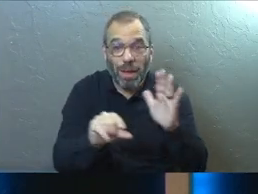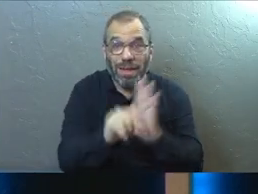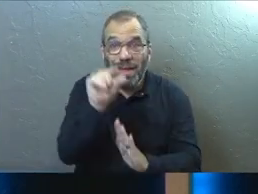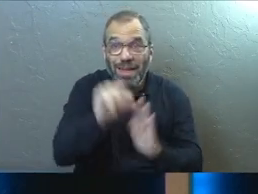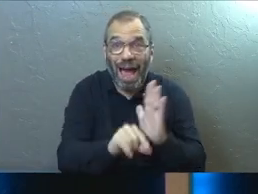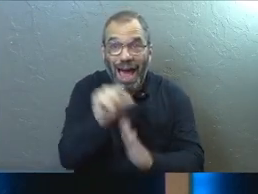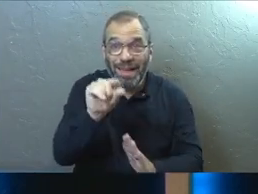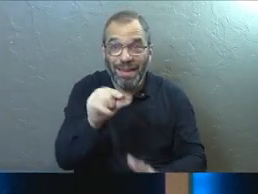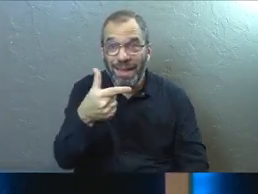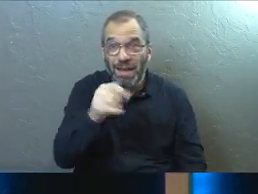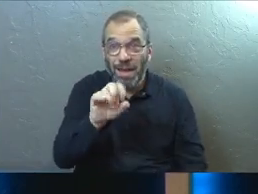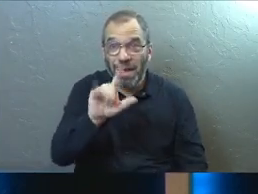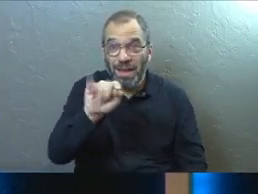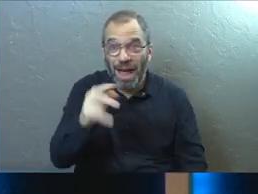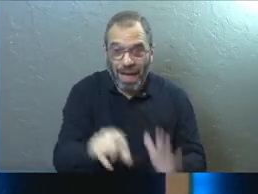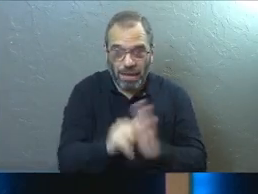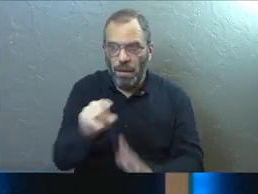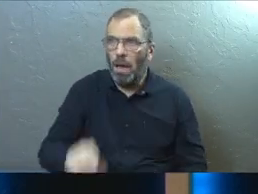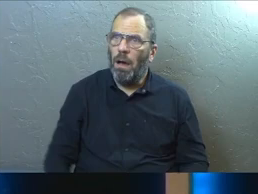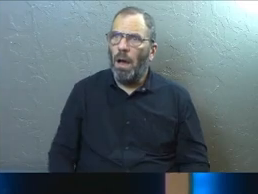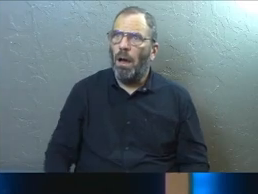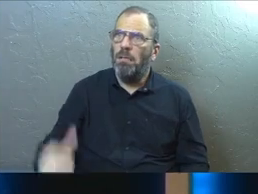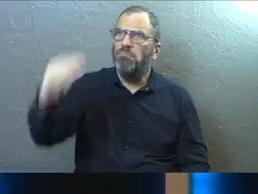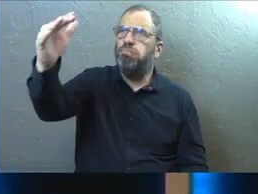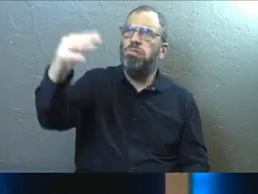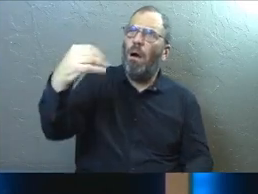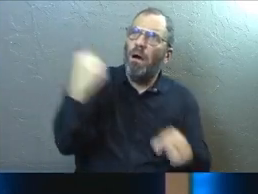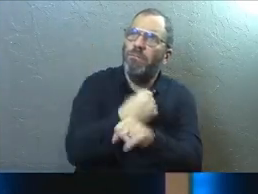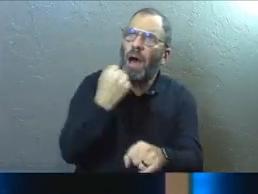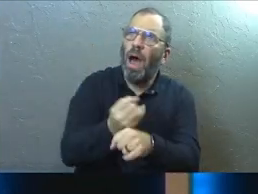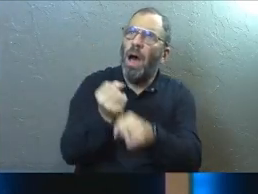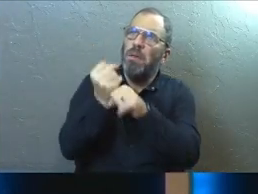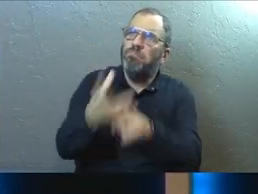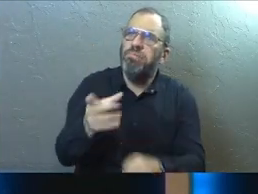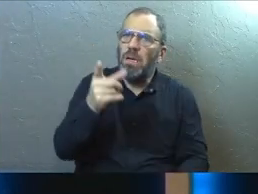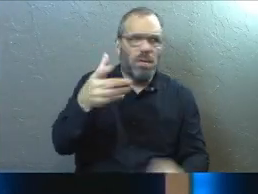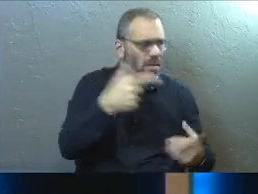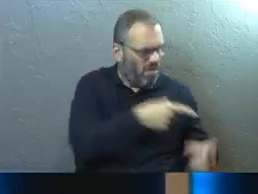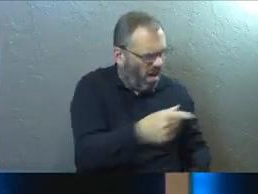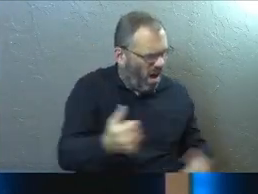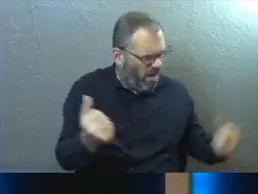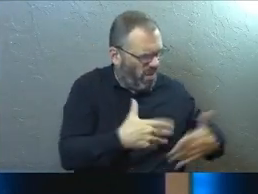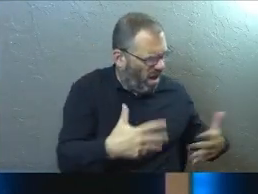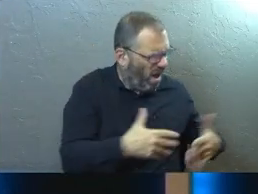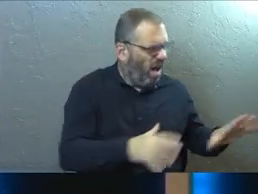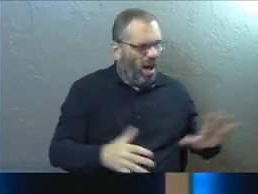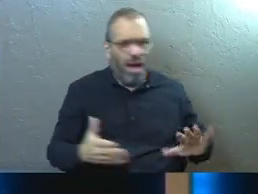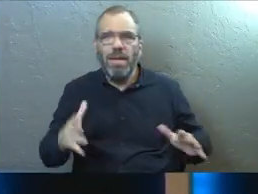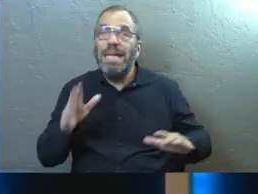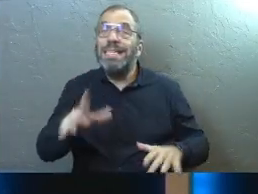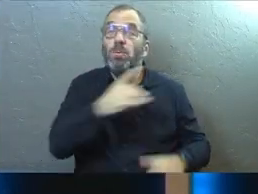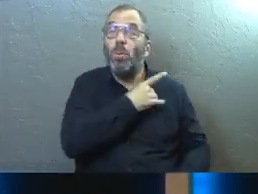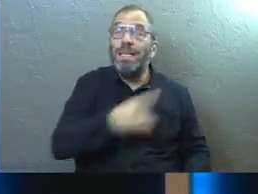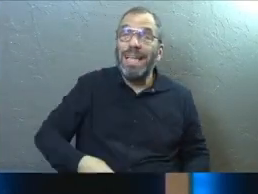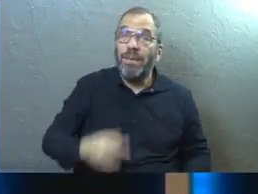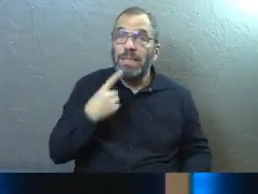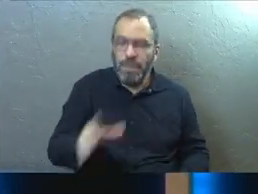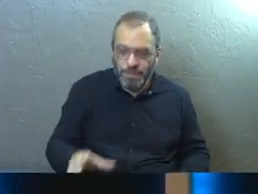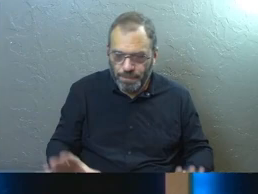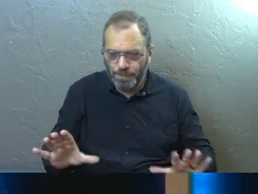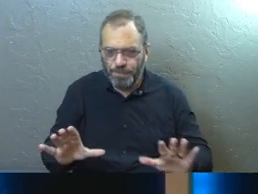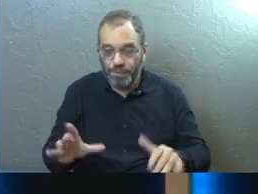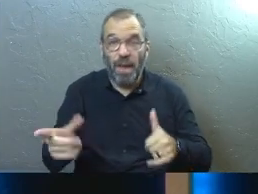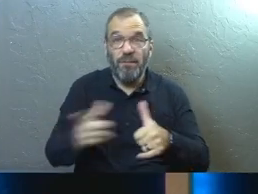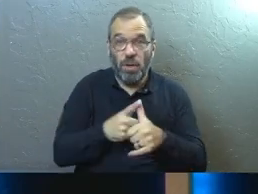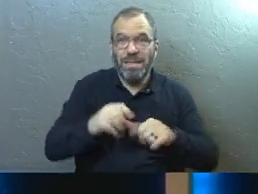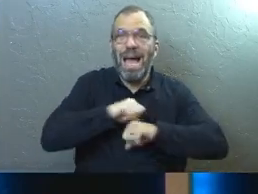there, and he's saying, hey, like, we've got to get rid of this guy. We've got to fight this guy. Nobody wants to do it. They're afraid. And this is what David says